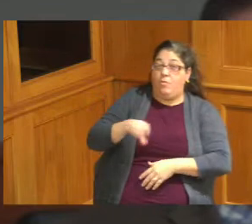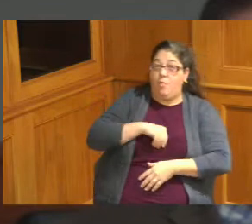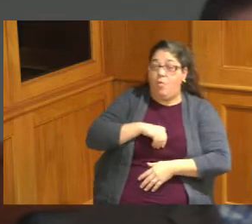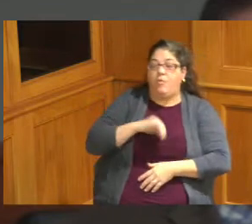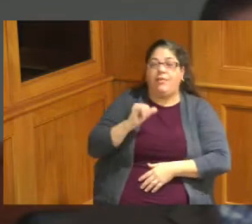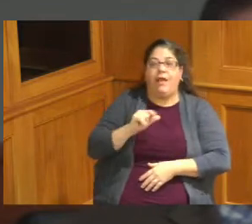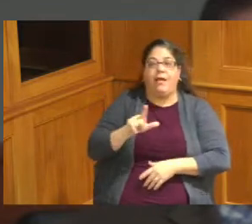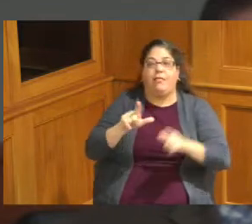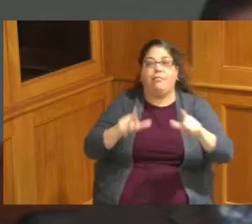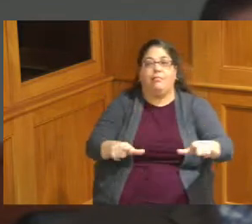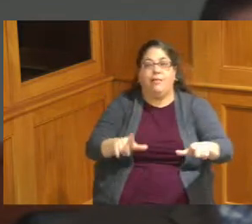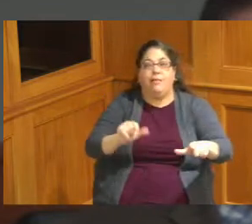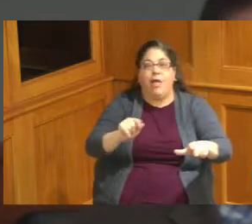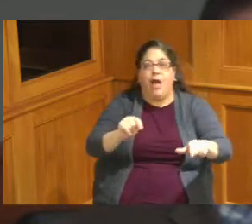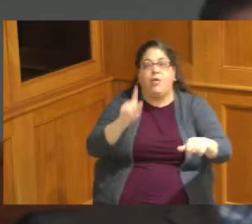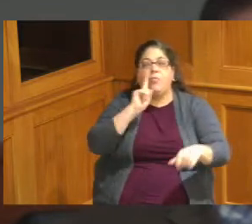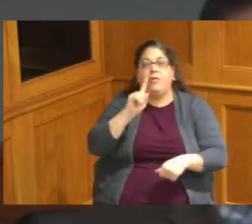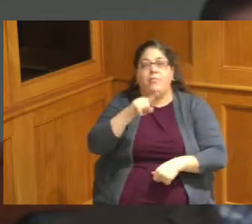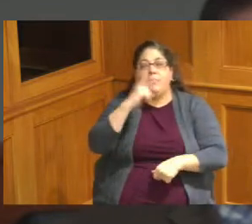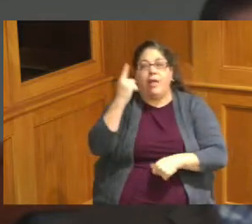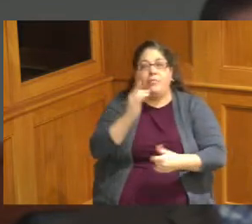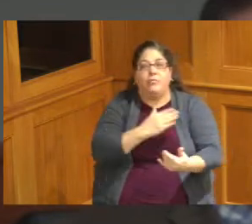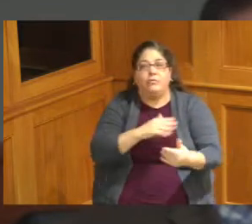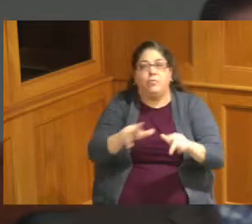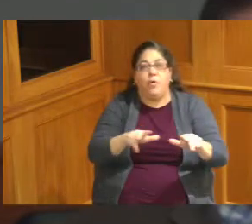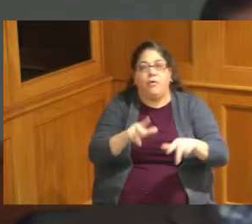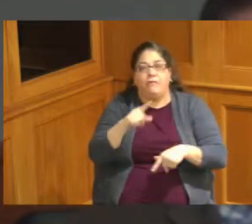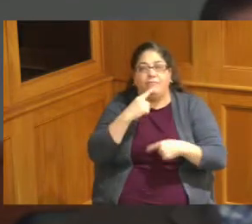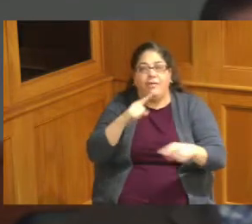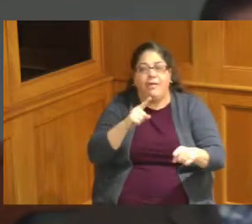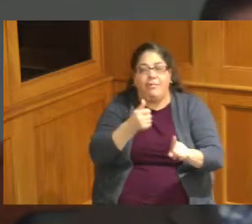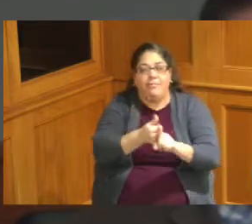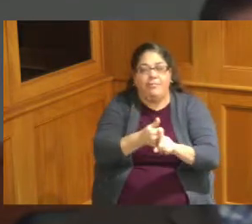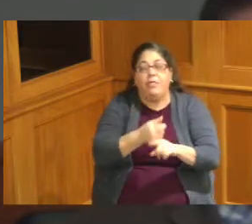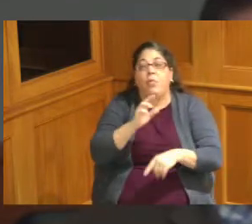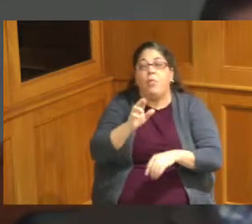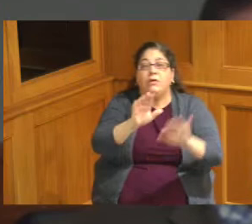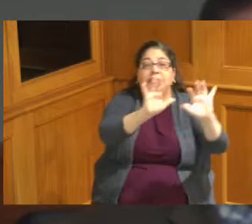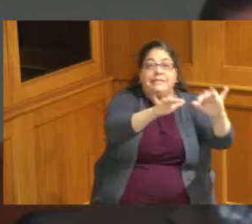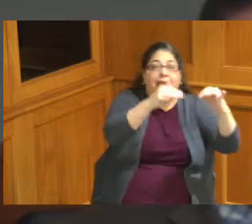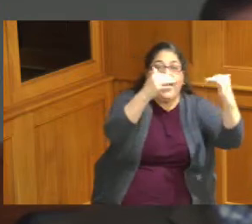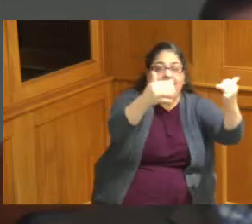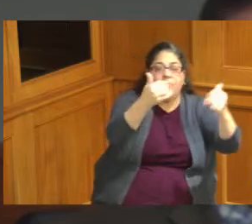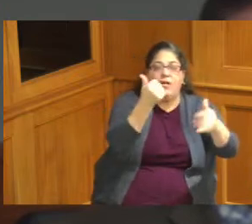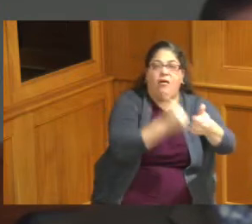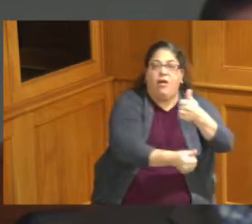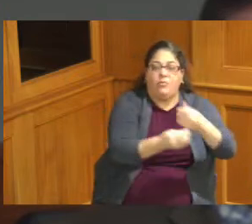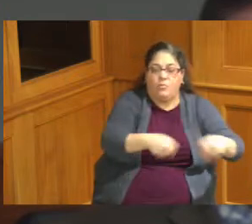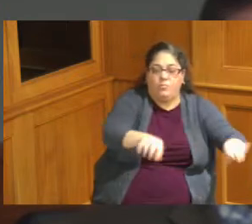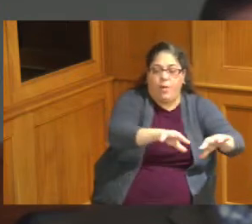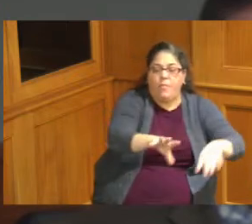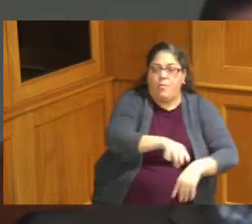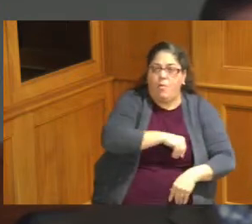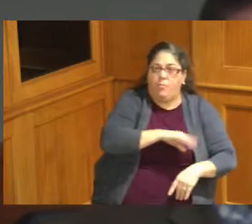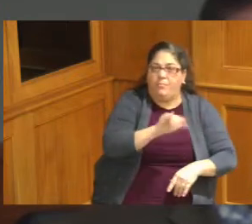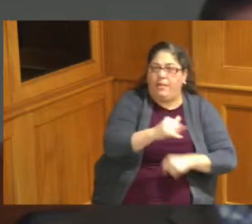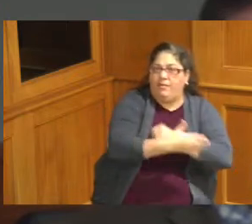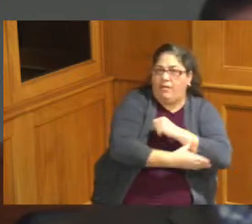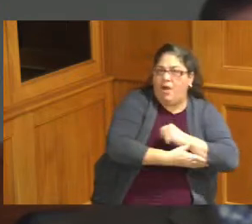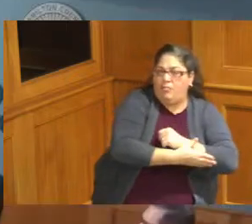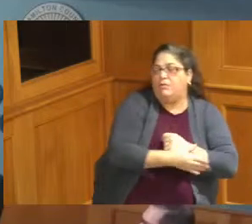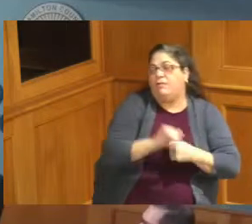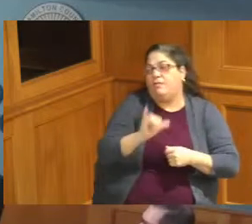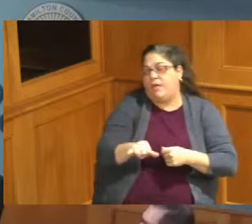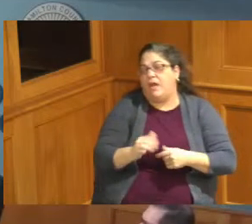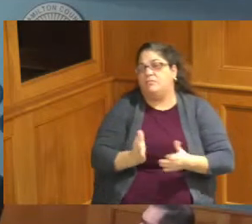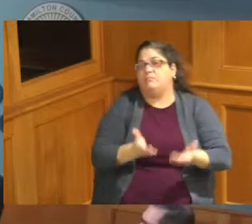Fame is, which is county controlled solely, if it's something at one of the stadiums, that will fall under county policy directly. Right.